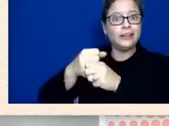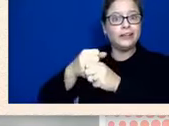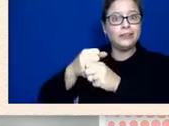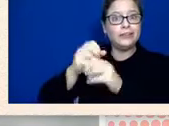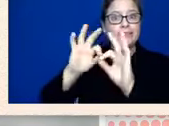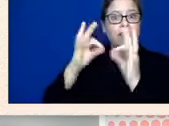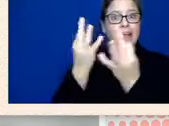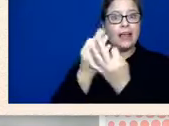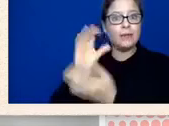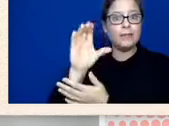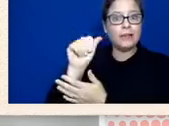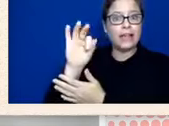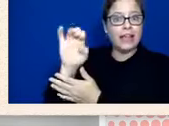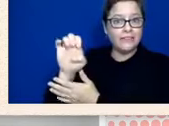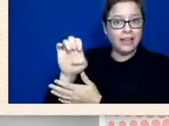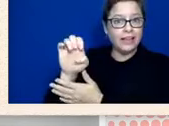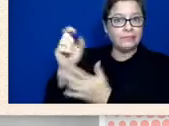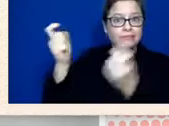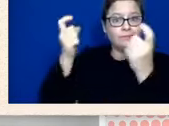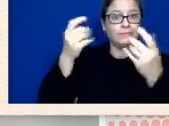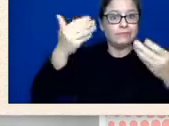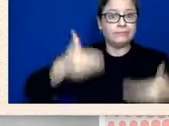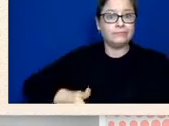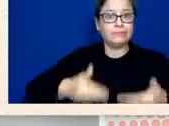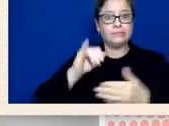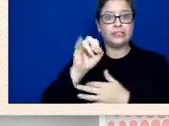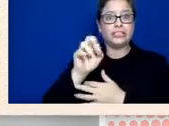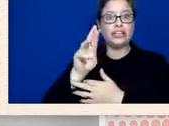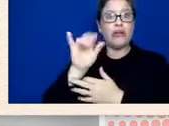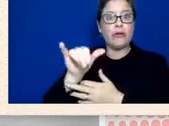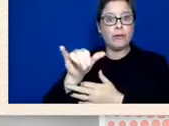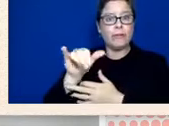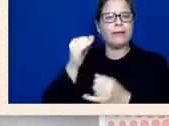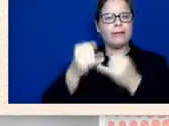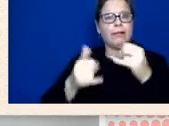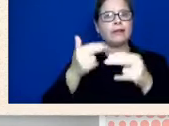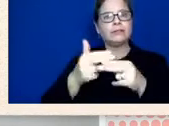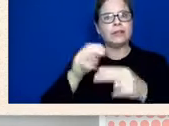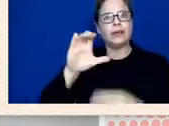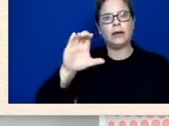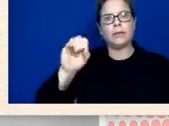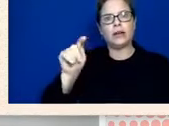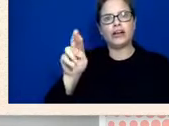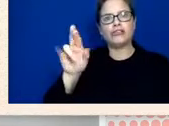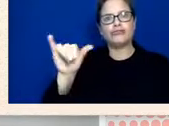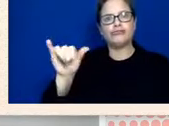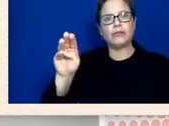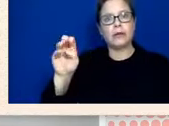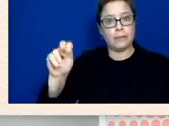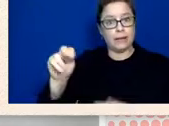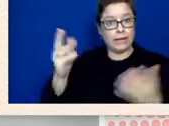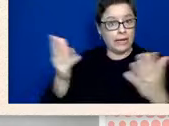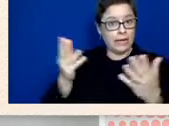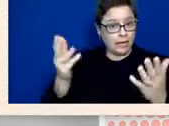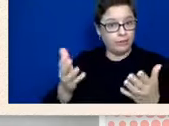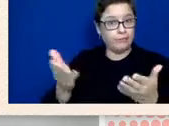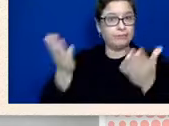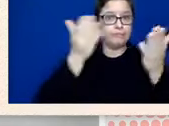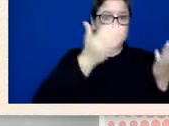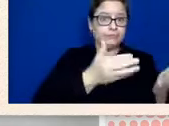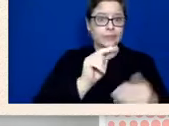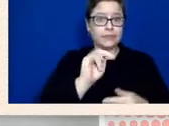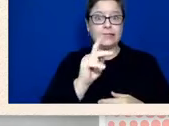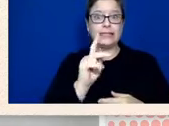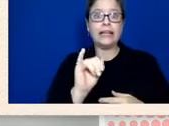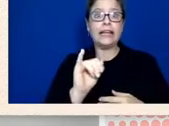us. Once again, my name is Jeremy Countryman. I'm the program director here at the Family Cafe. I have Nikki Germain here with me. She's